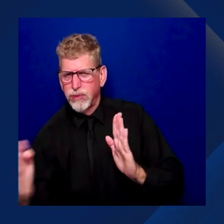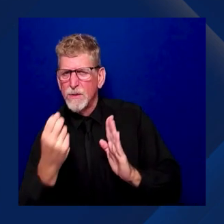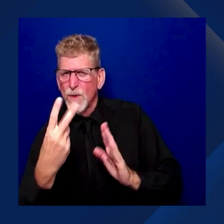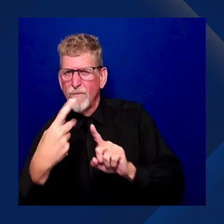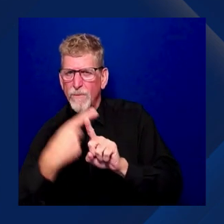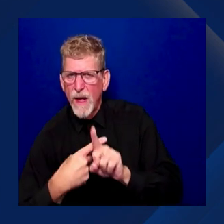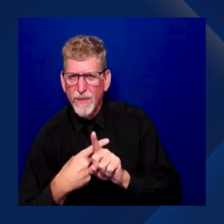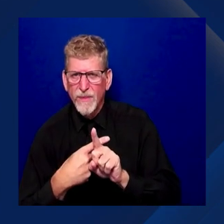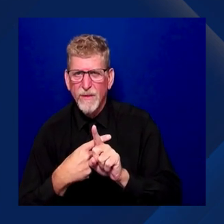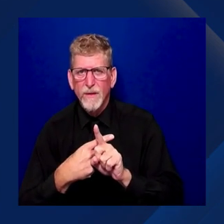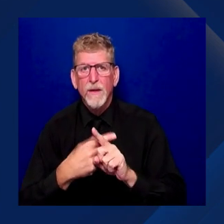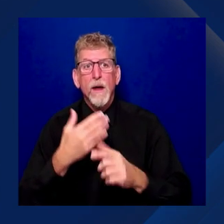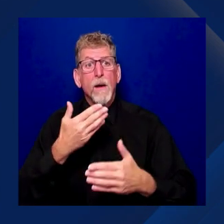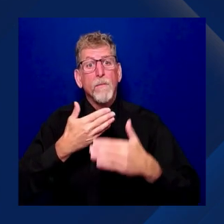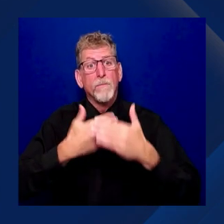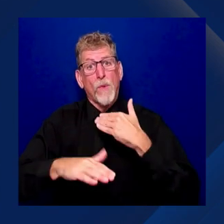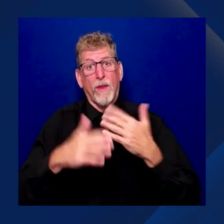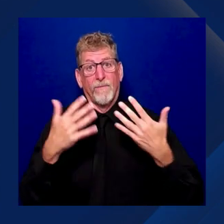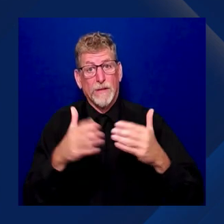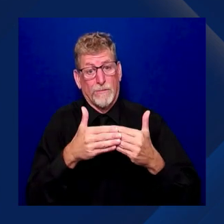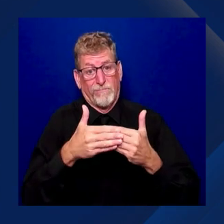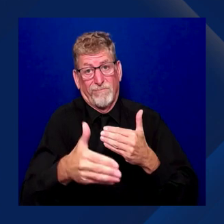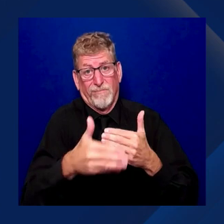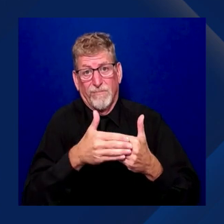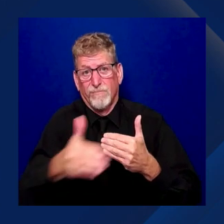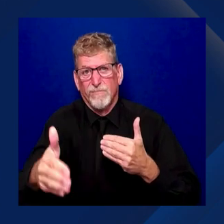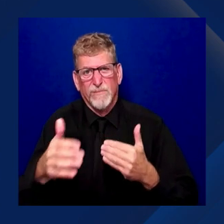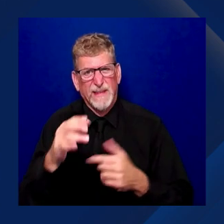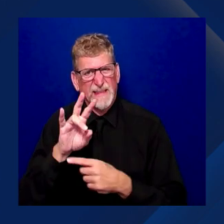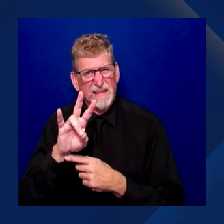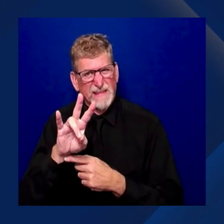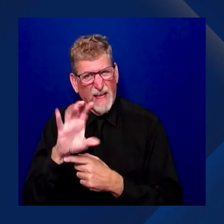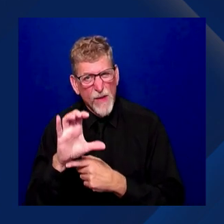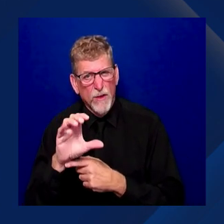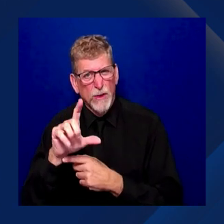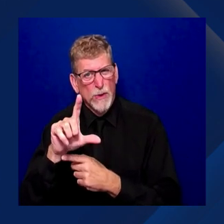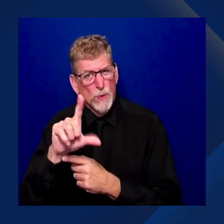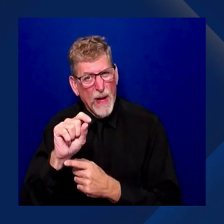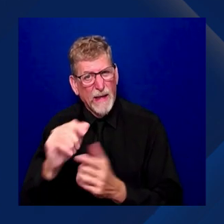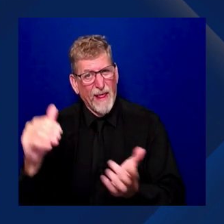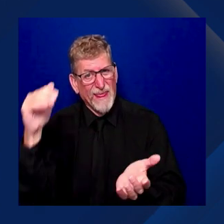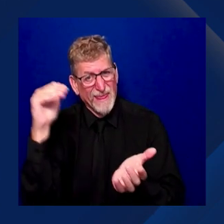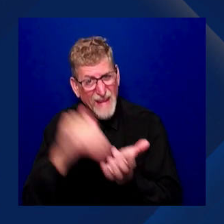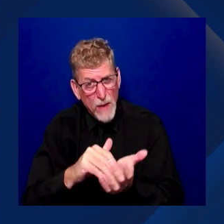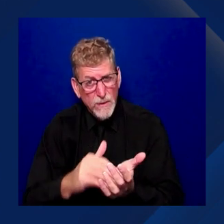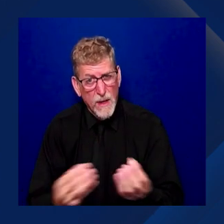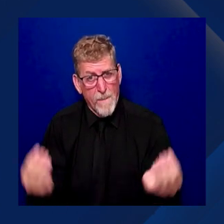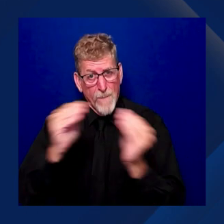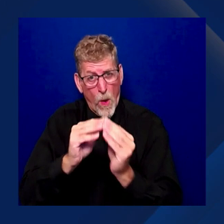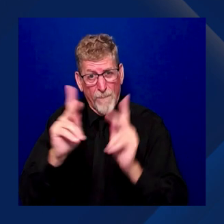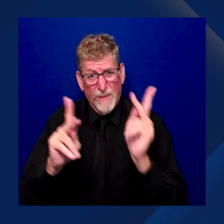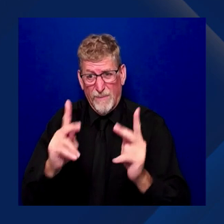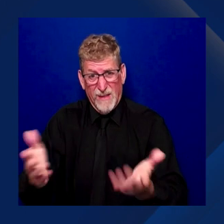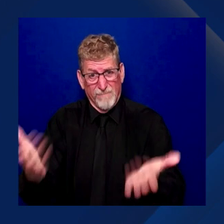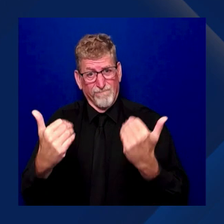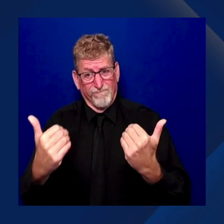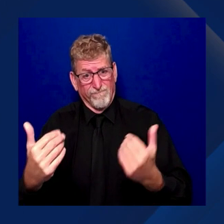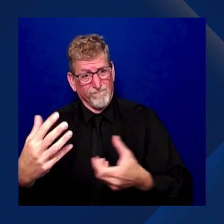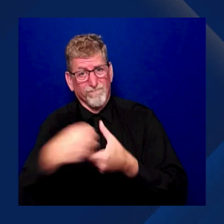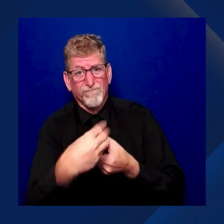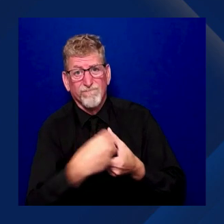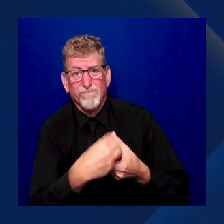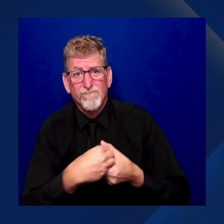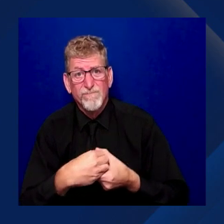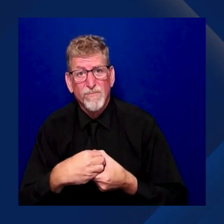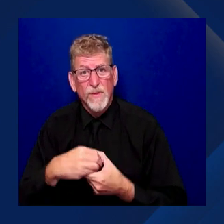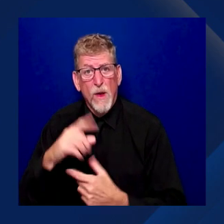720,000 people annually. The bill would also invest $1 billion in new maternal health funding to grow and